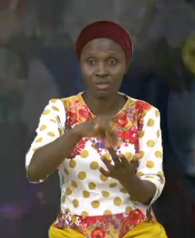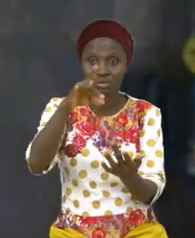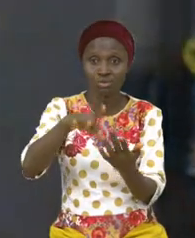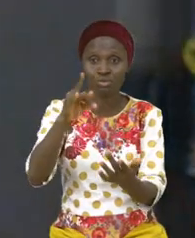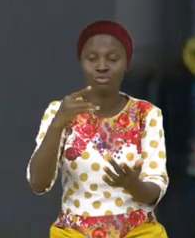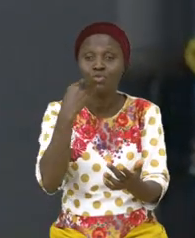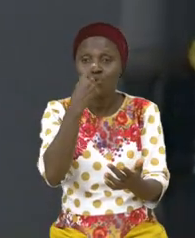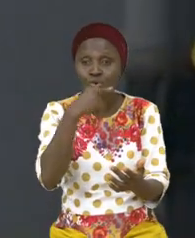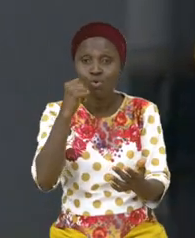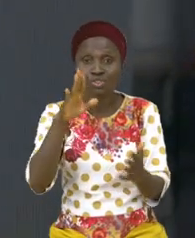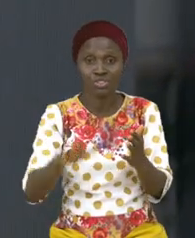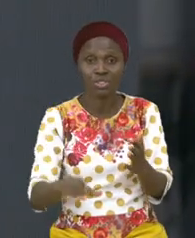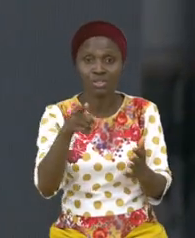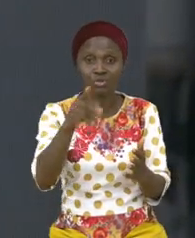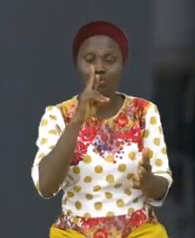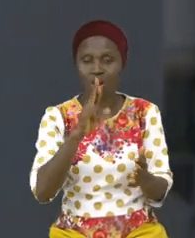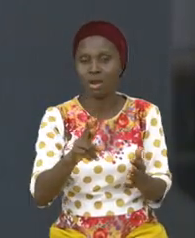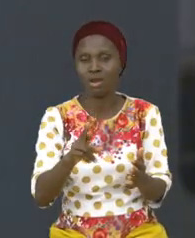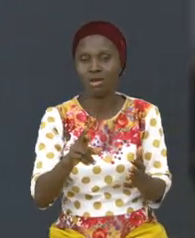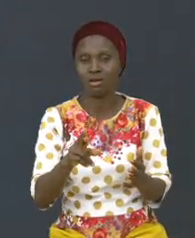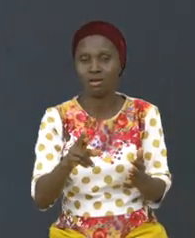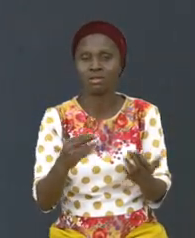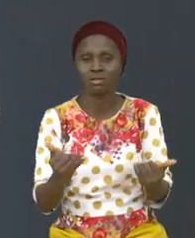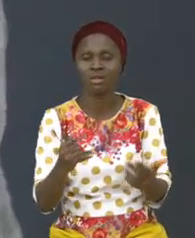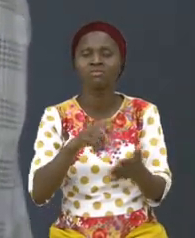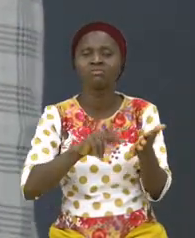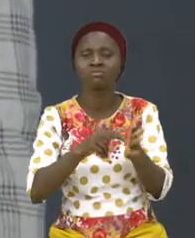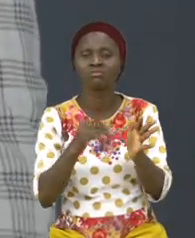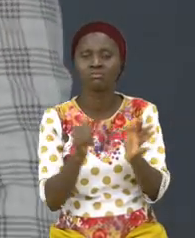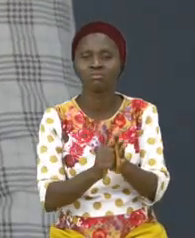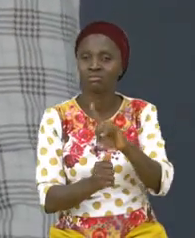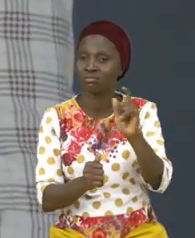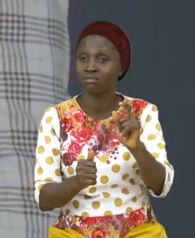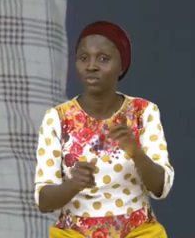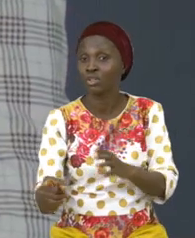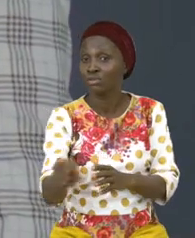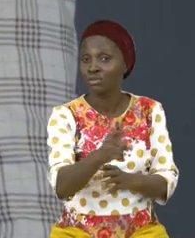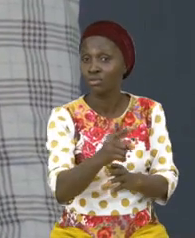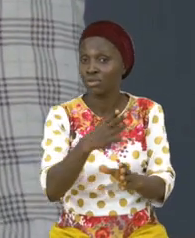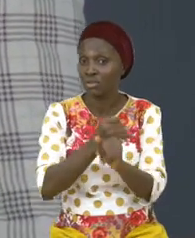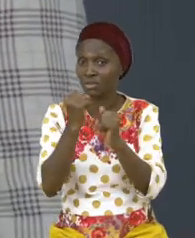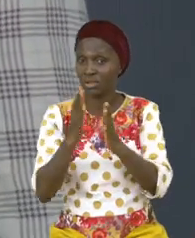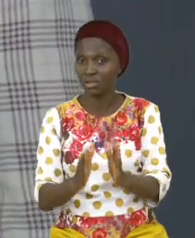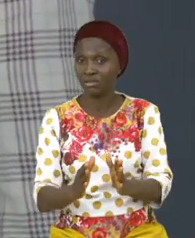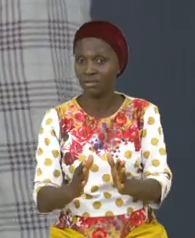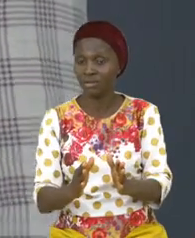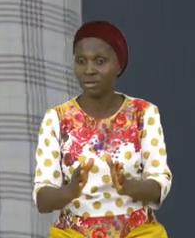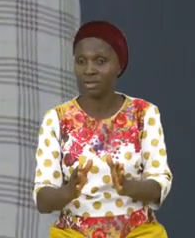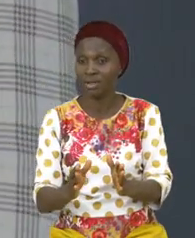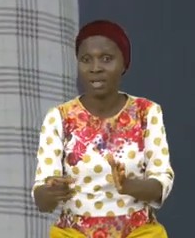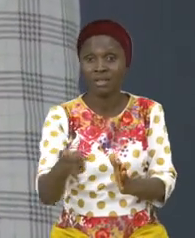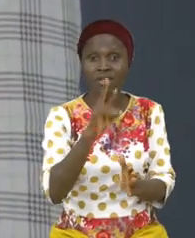child you are. What do I mean by that? Those achievers, they are